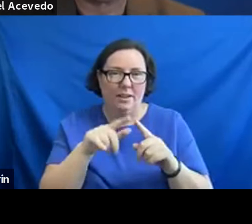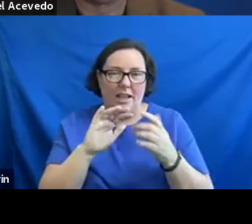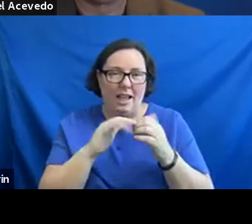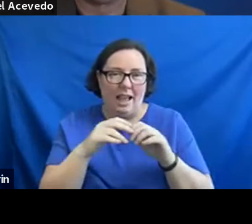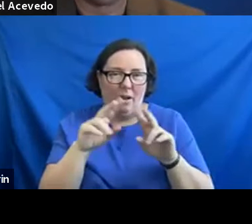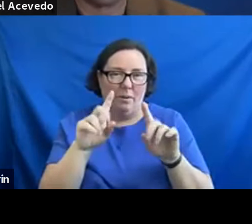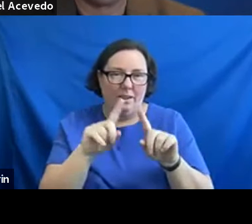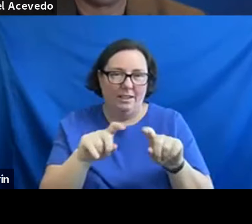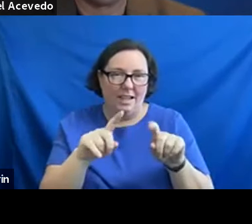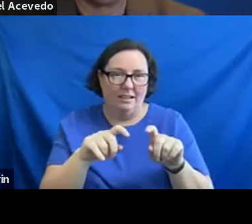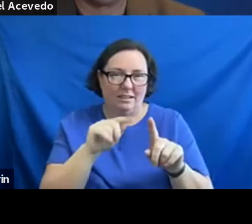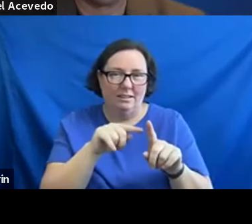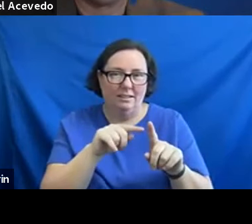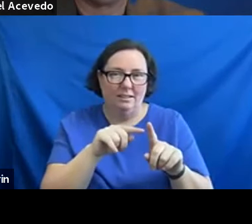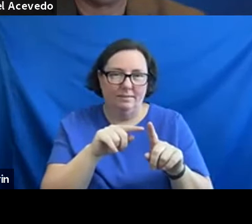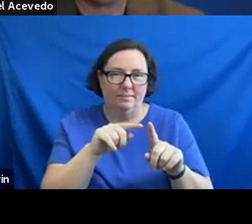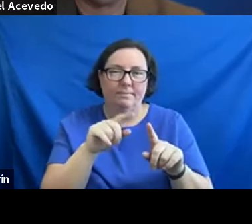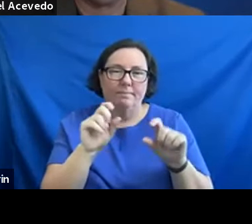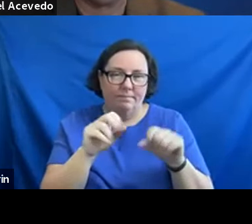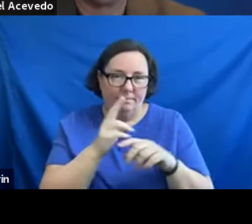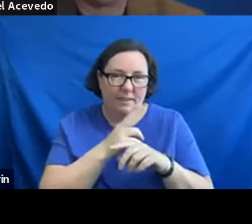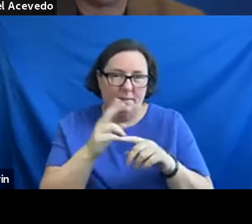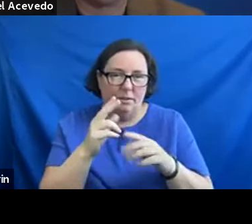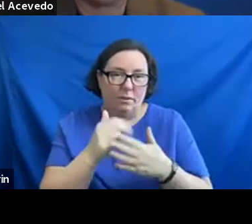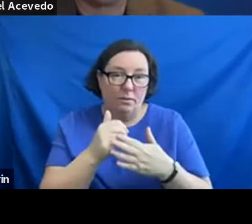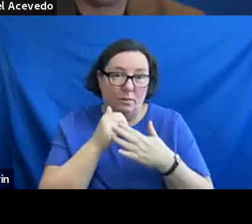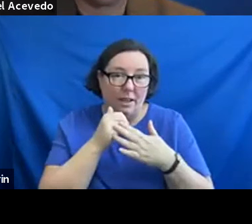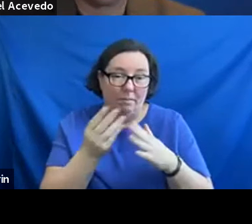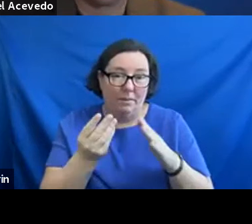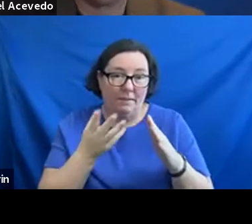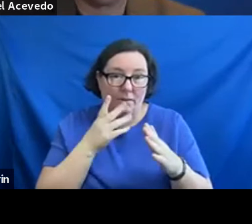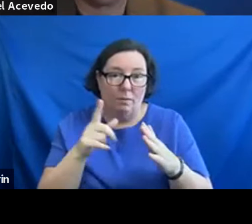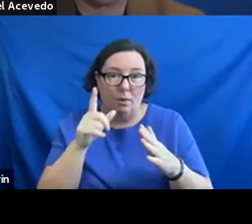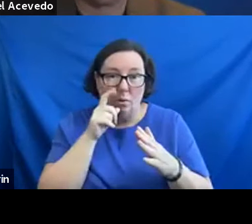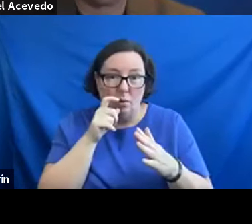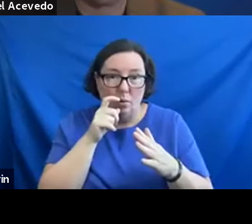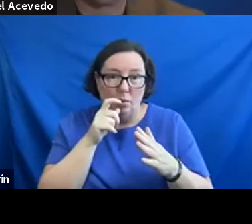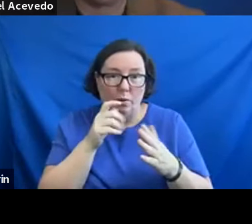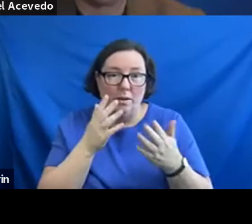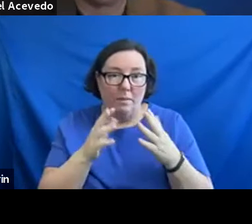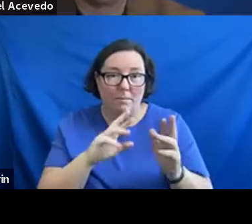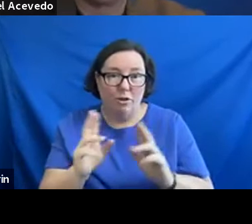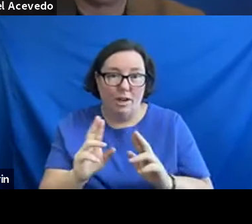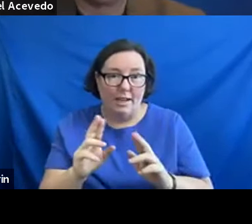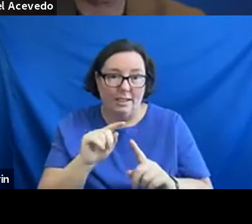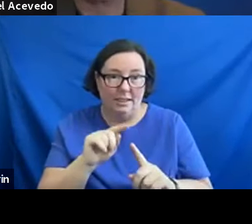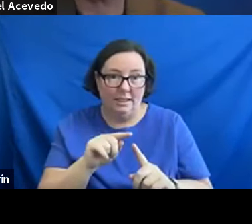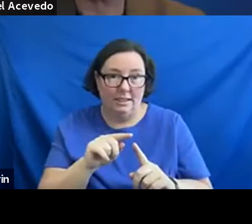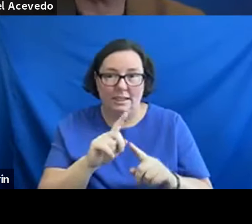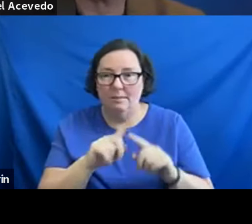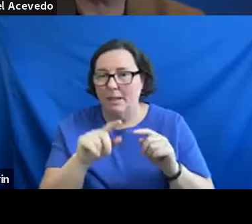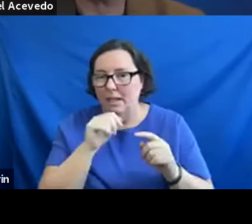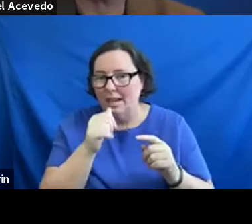the assessment or how assessments can be used to help inform who may be ready, but